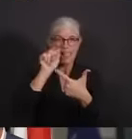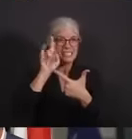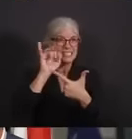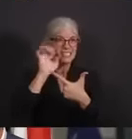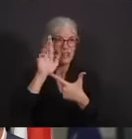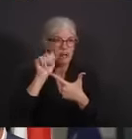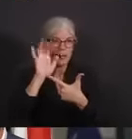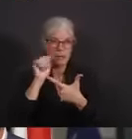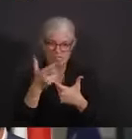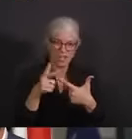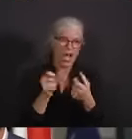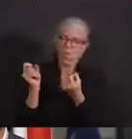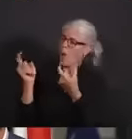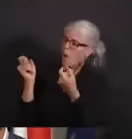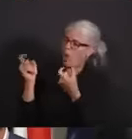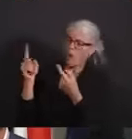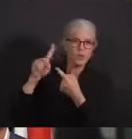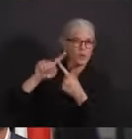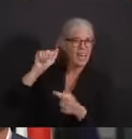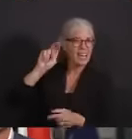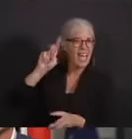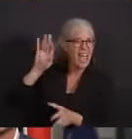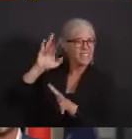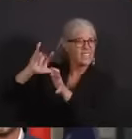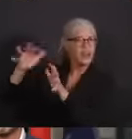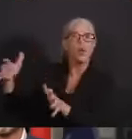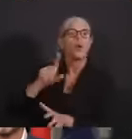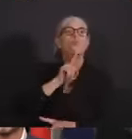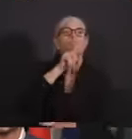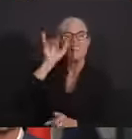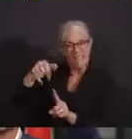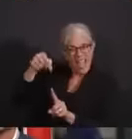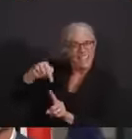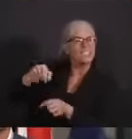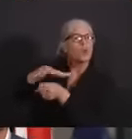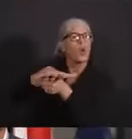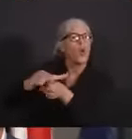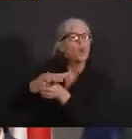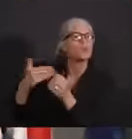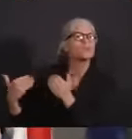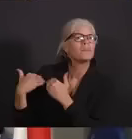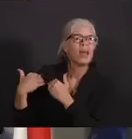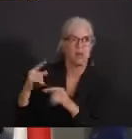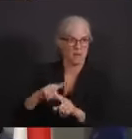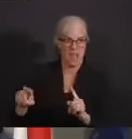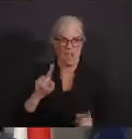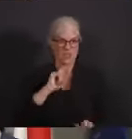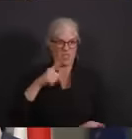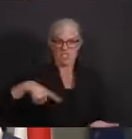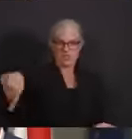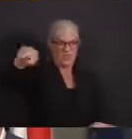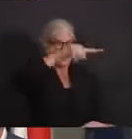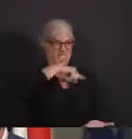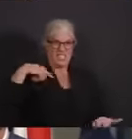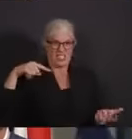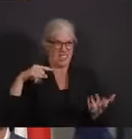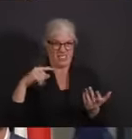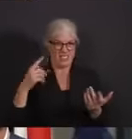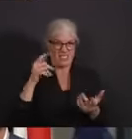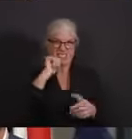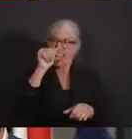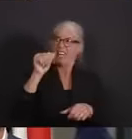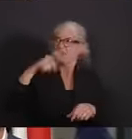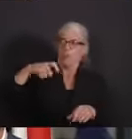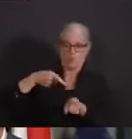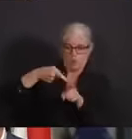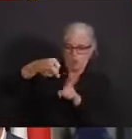As I said, this is a local responsibility. I don't think the state can be in the business of cleaning up everybody's debris. First of all, we just are too